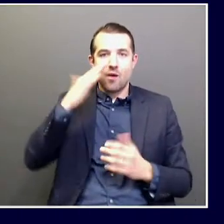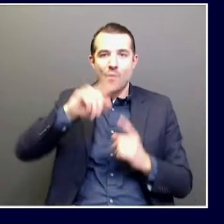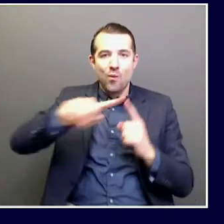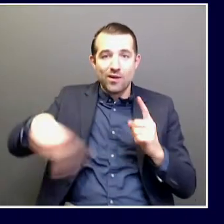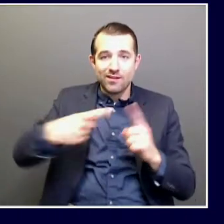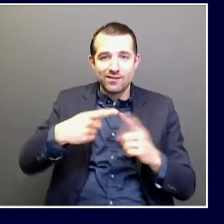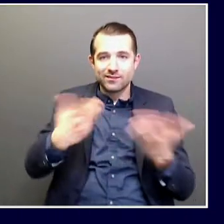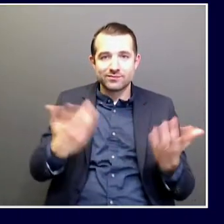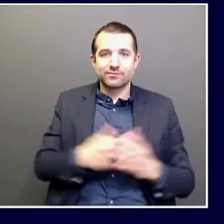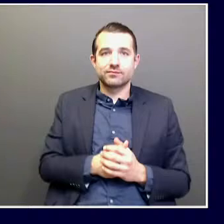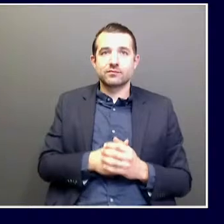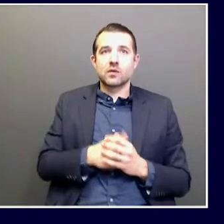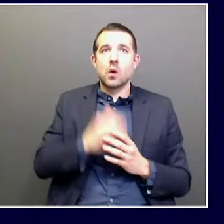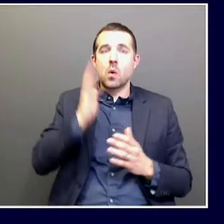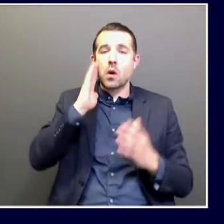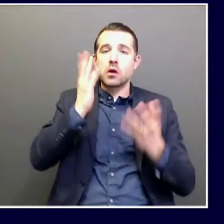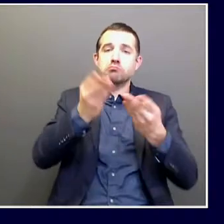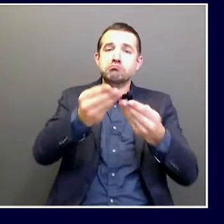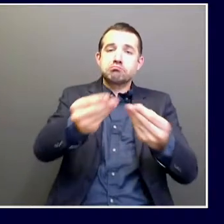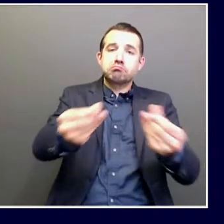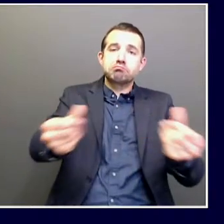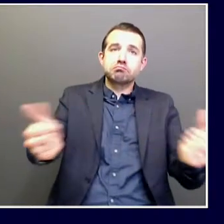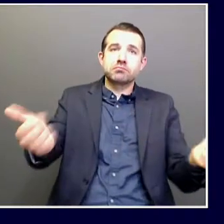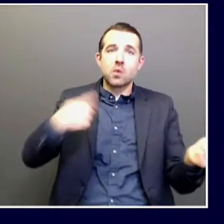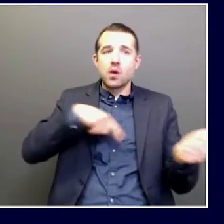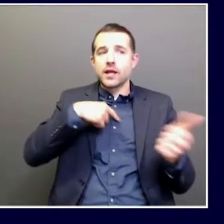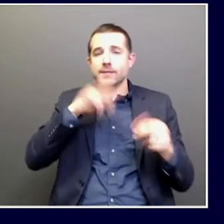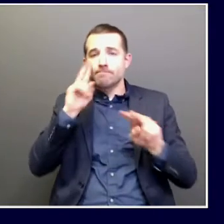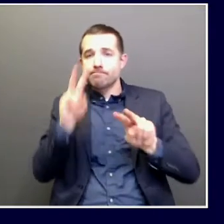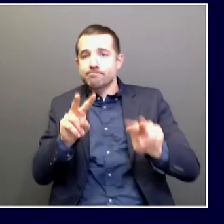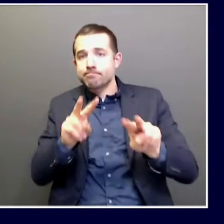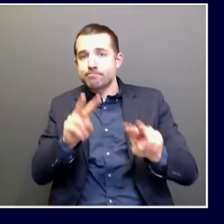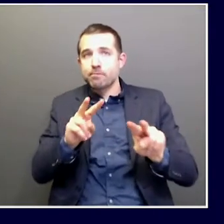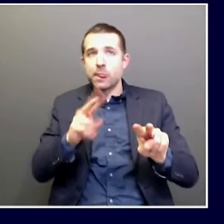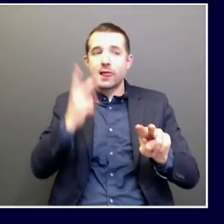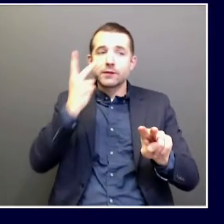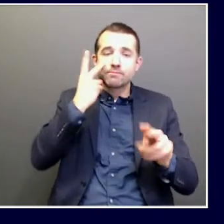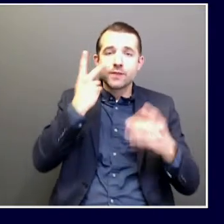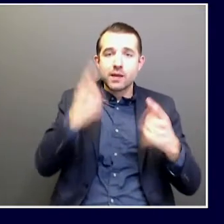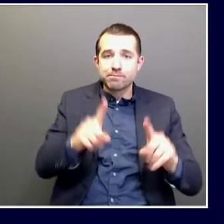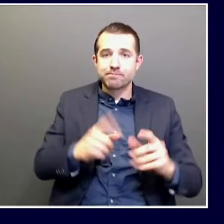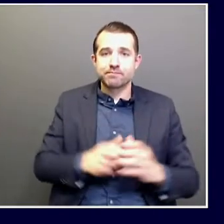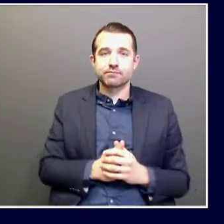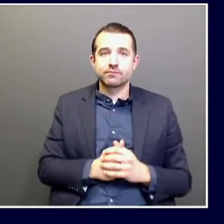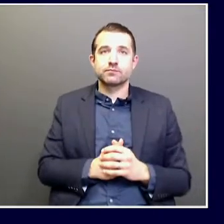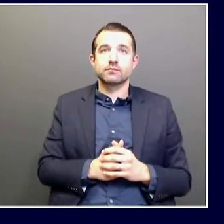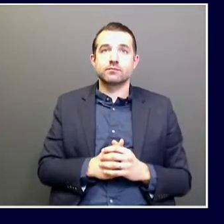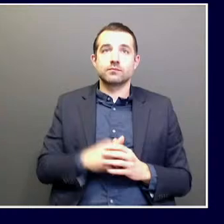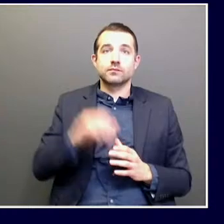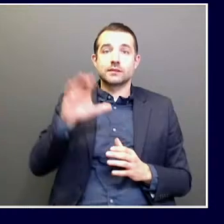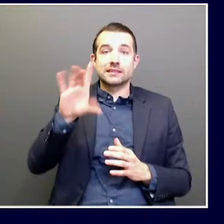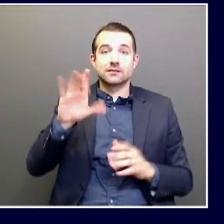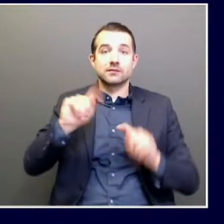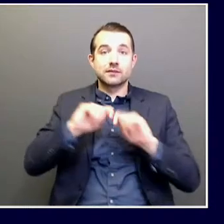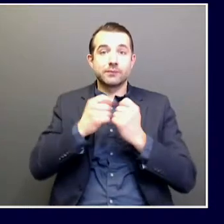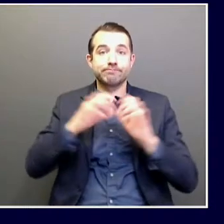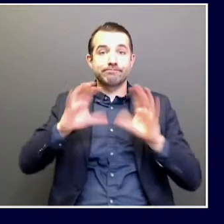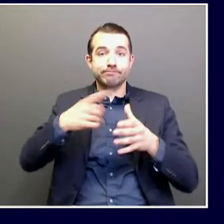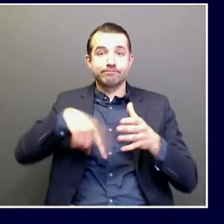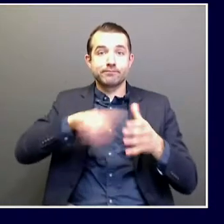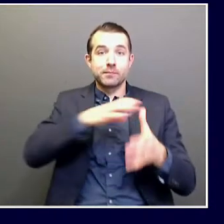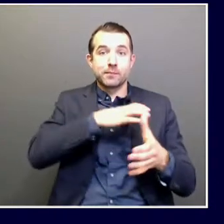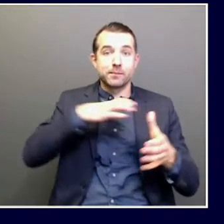and I have and our teams have been working 24/7 for now 2 years, and things are